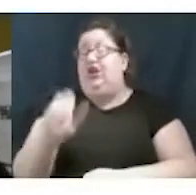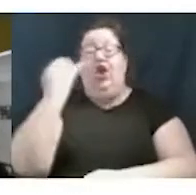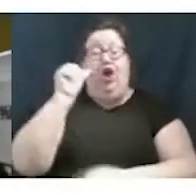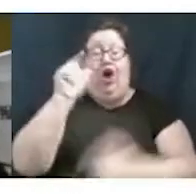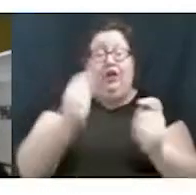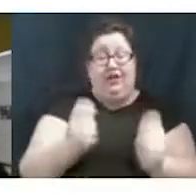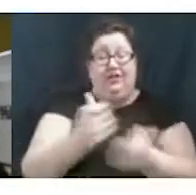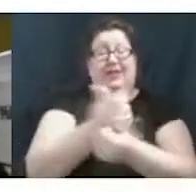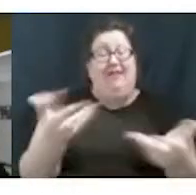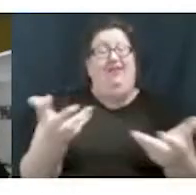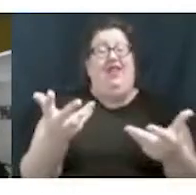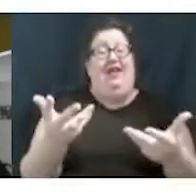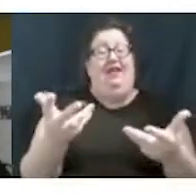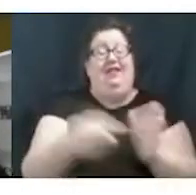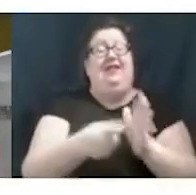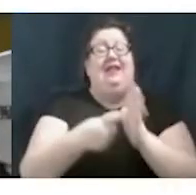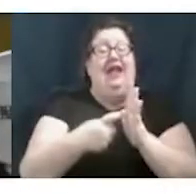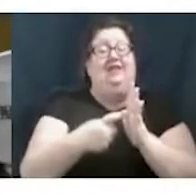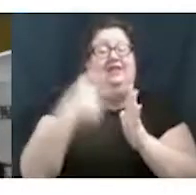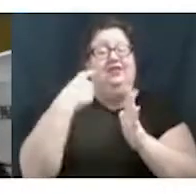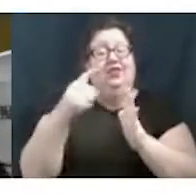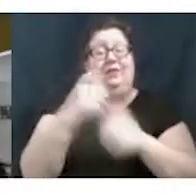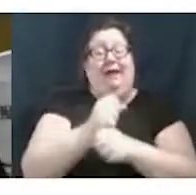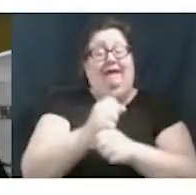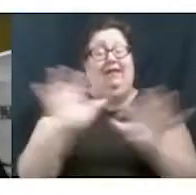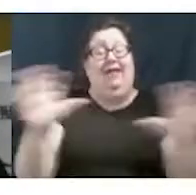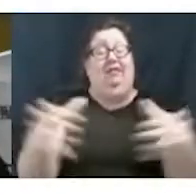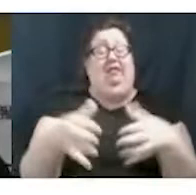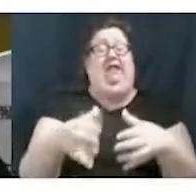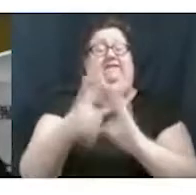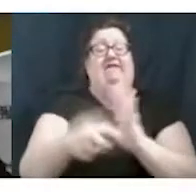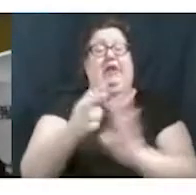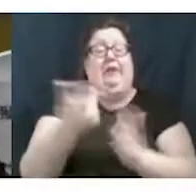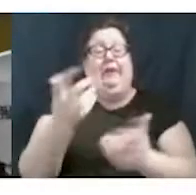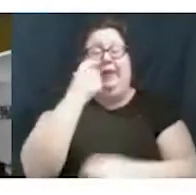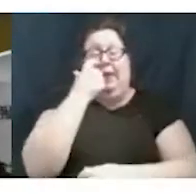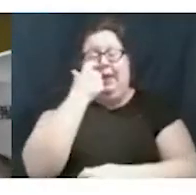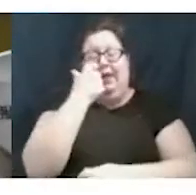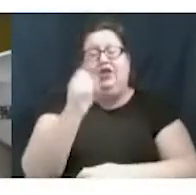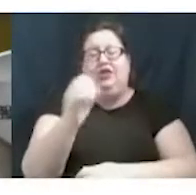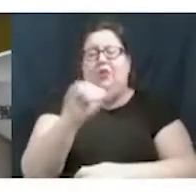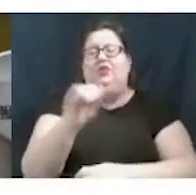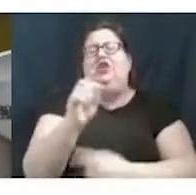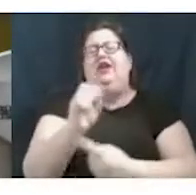that it takes to make a collective video. So Jennifer,